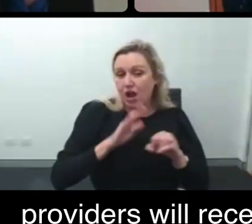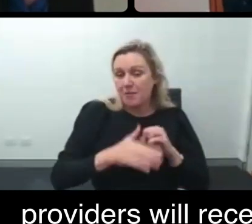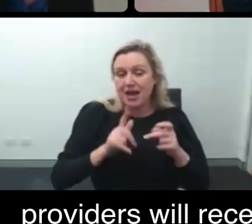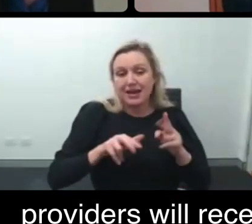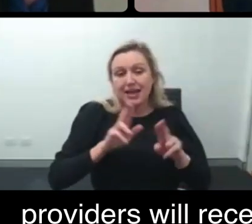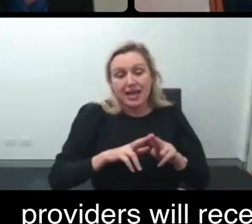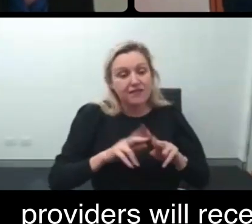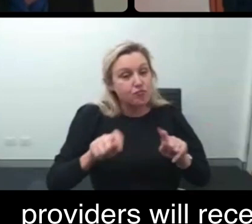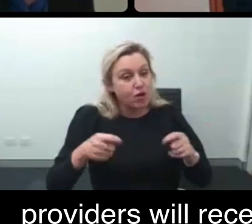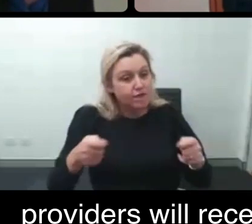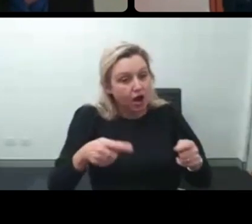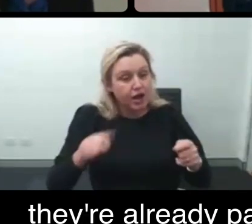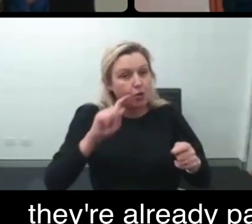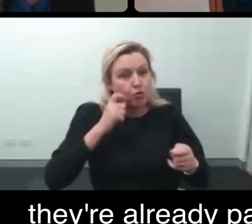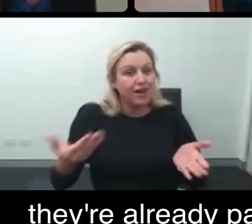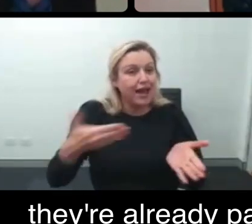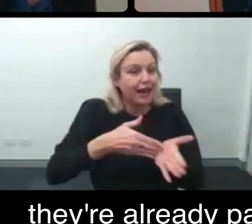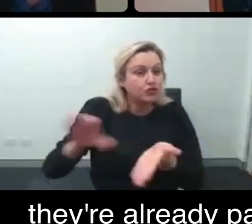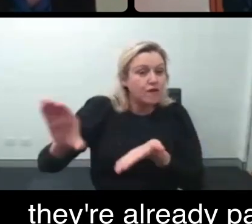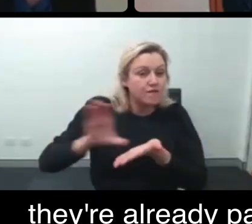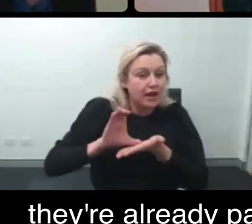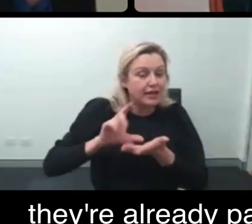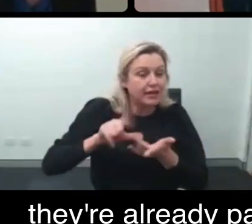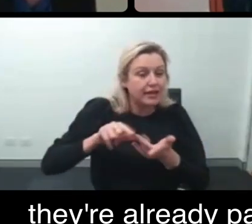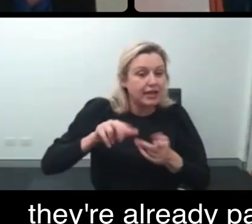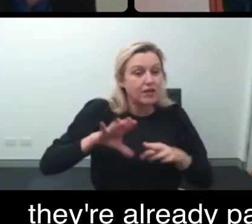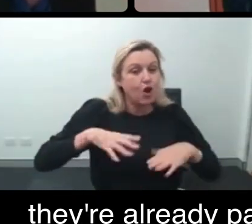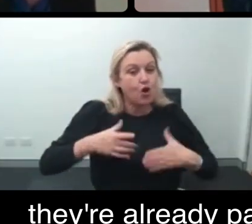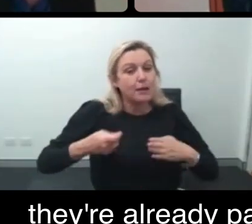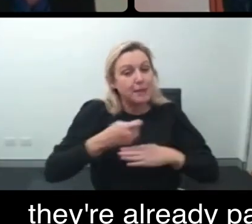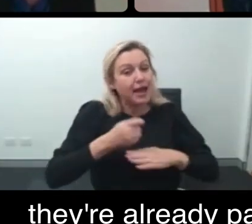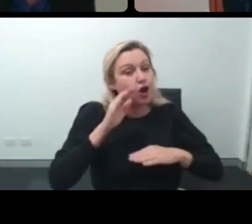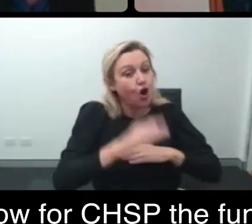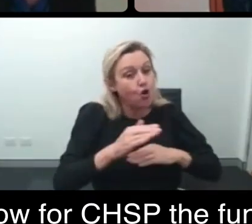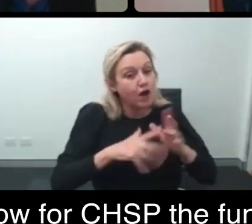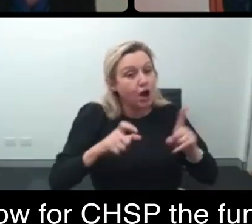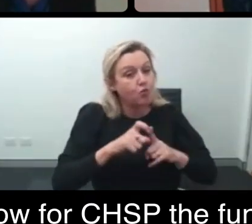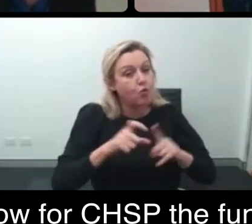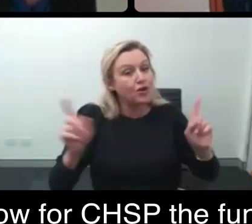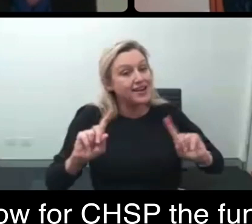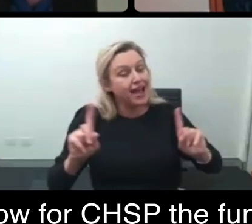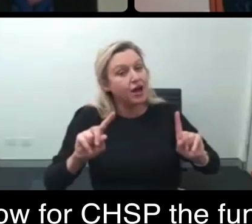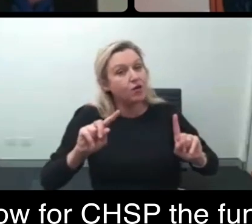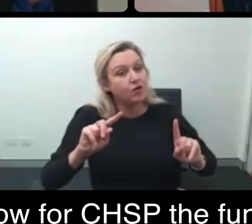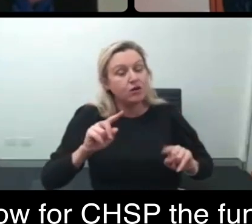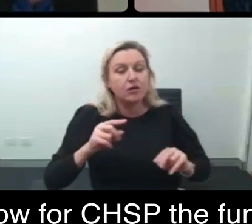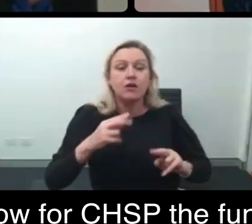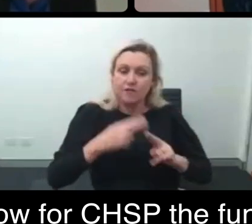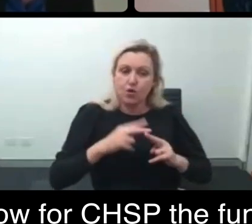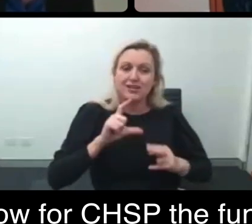will receive additional funding if they're already paying above the award. Now for